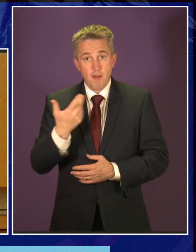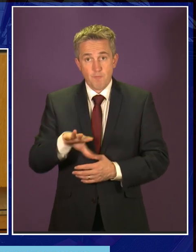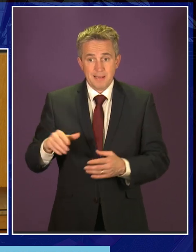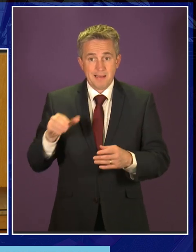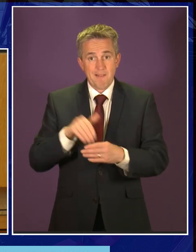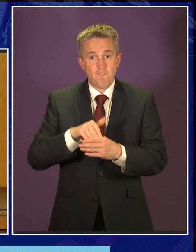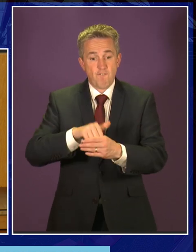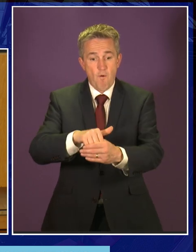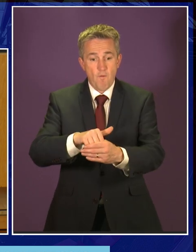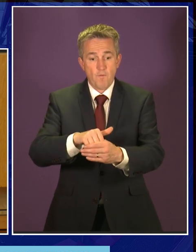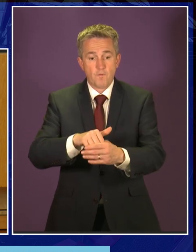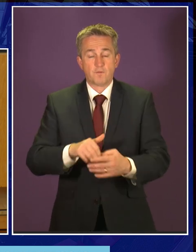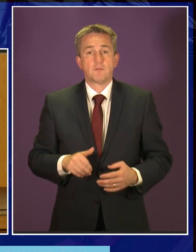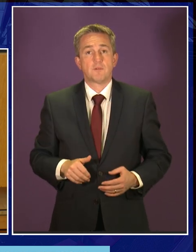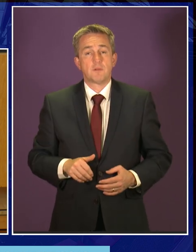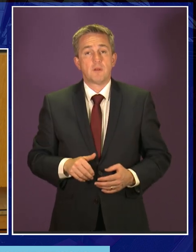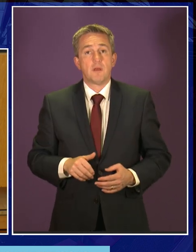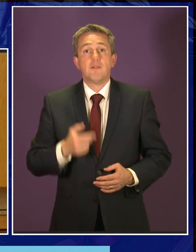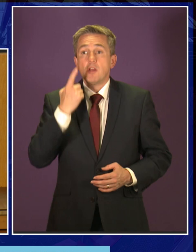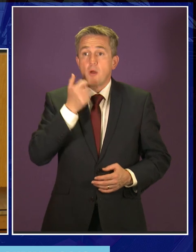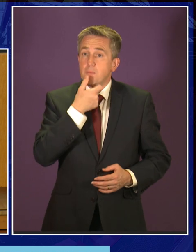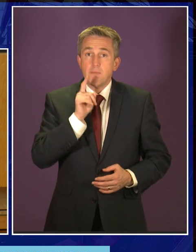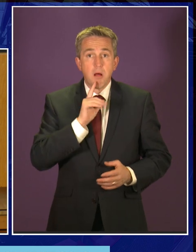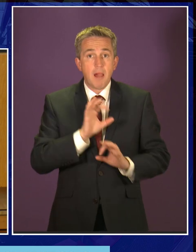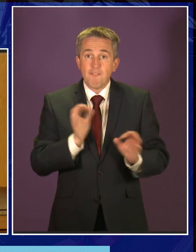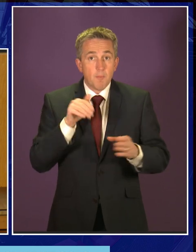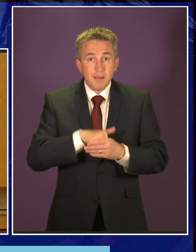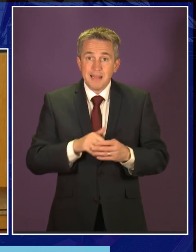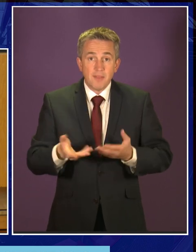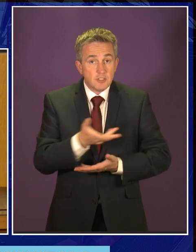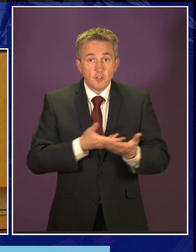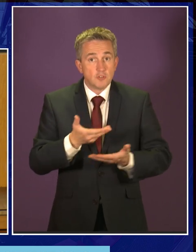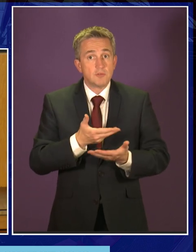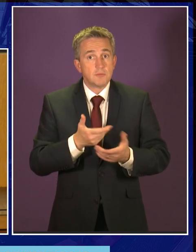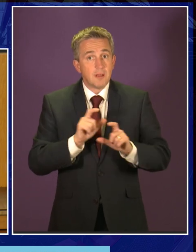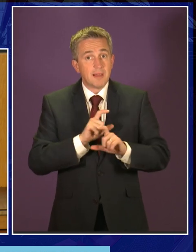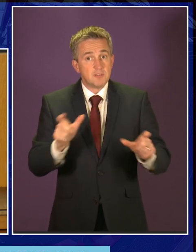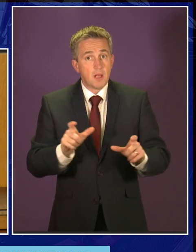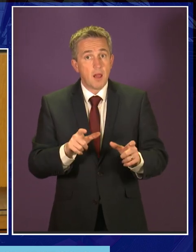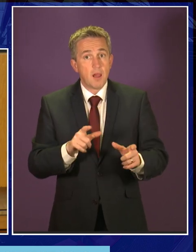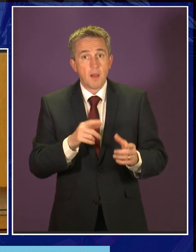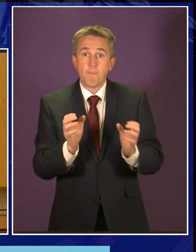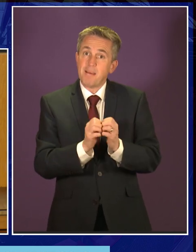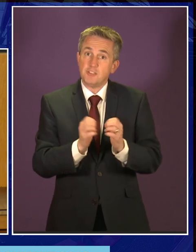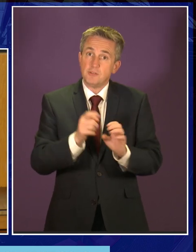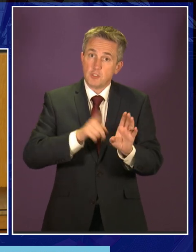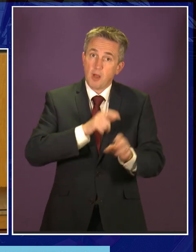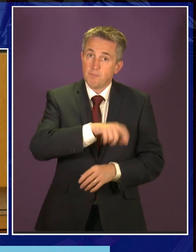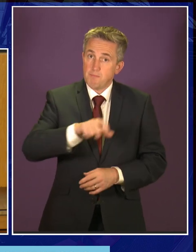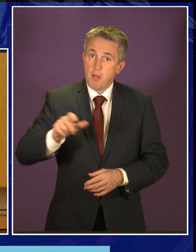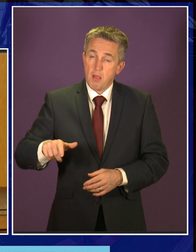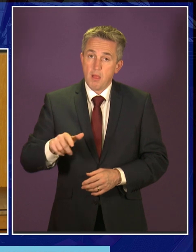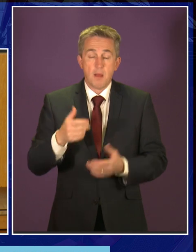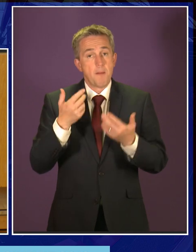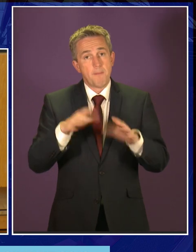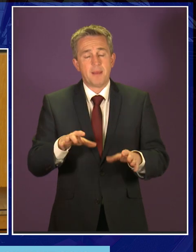seamlessly. Even when the young people haven't been present at discussions, the discussions have still mentioned them, they've still been involved, and it's been incredible